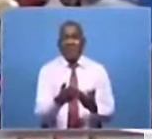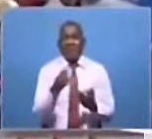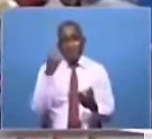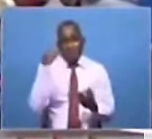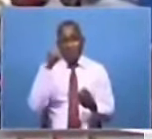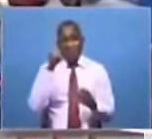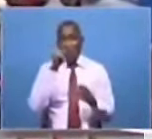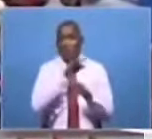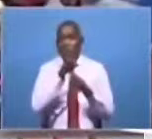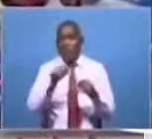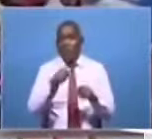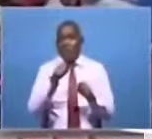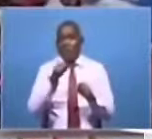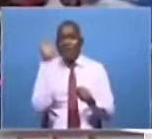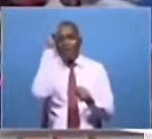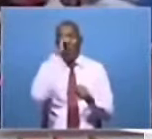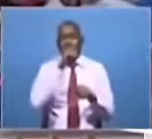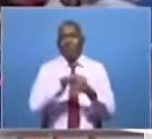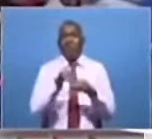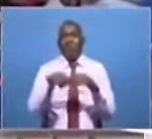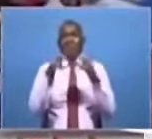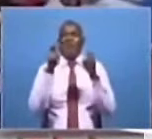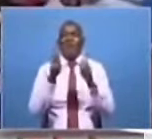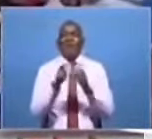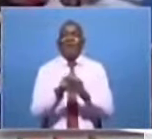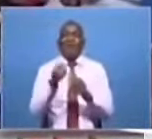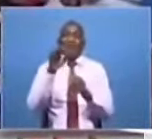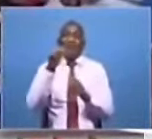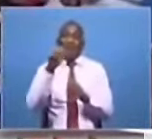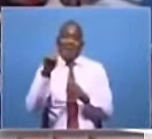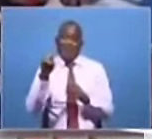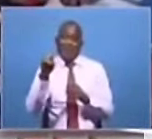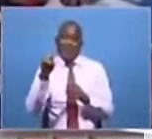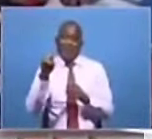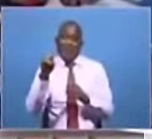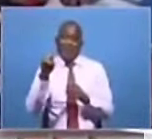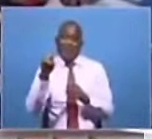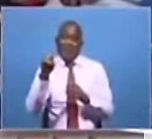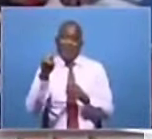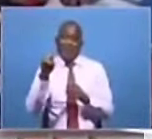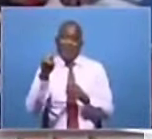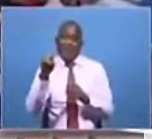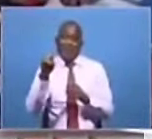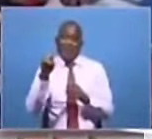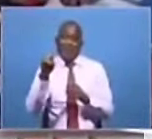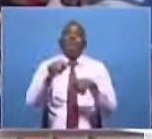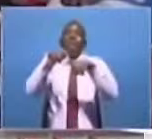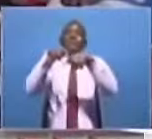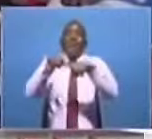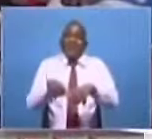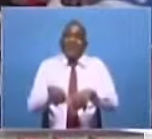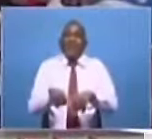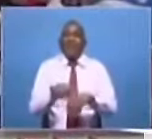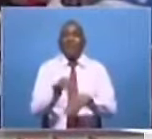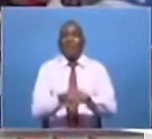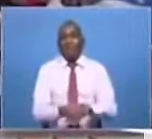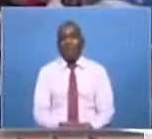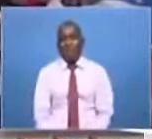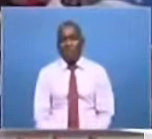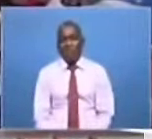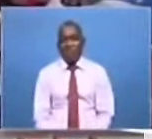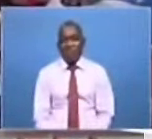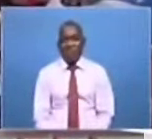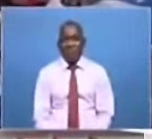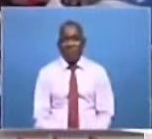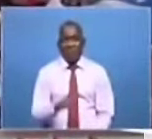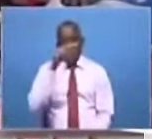of the conduct of our case. The conduct of our case, as we had it, relied on,